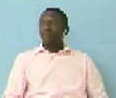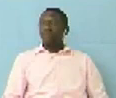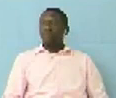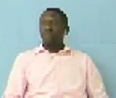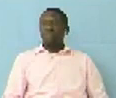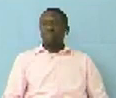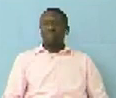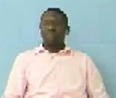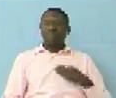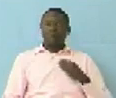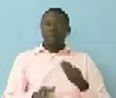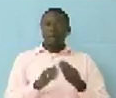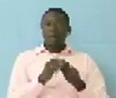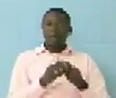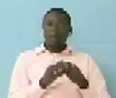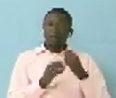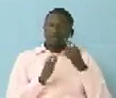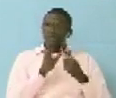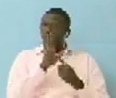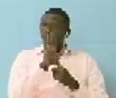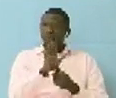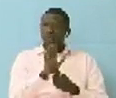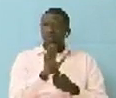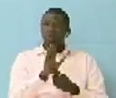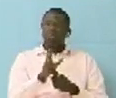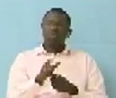Wouldn't that appear to be